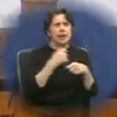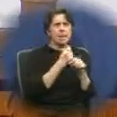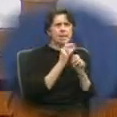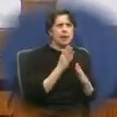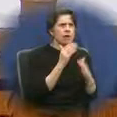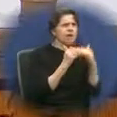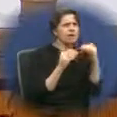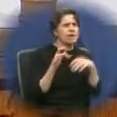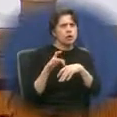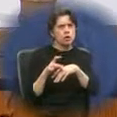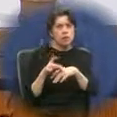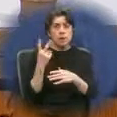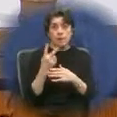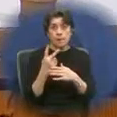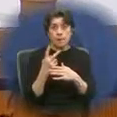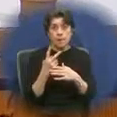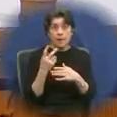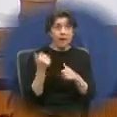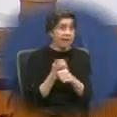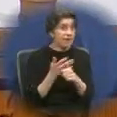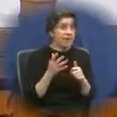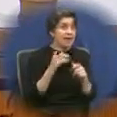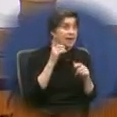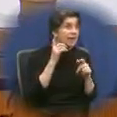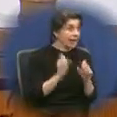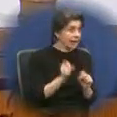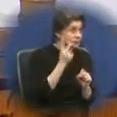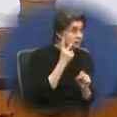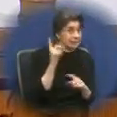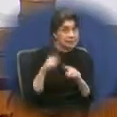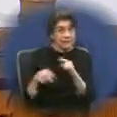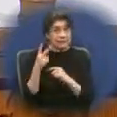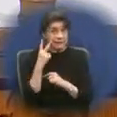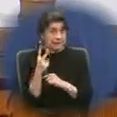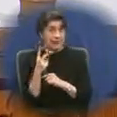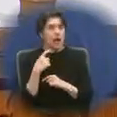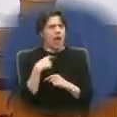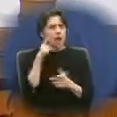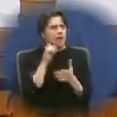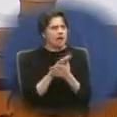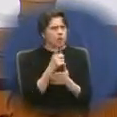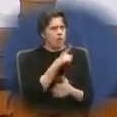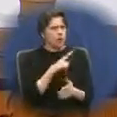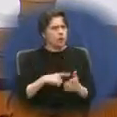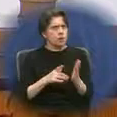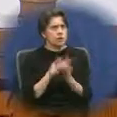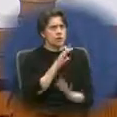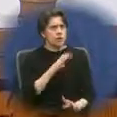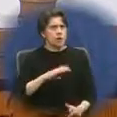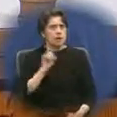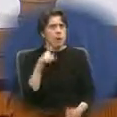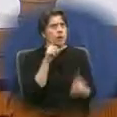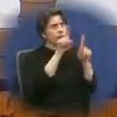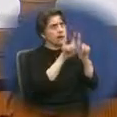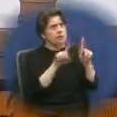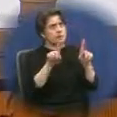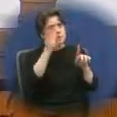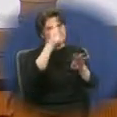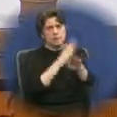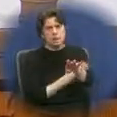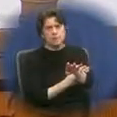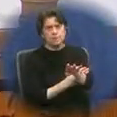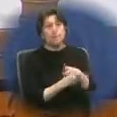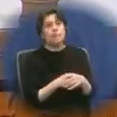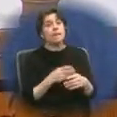earth, of all things visible and invisible. I believe in one Lord, Jesus Christ, the only begotten Son of God, born of